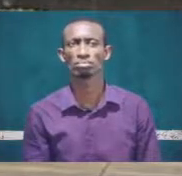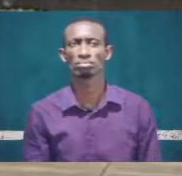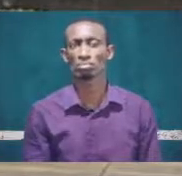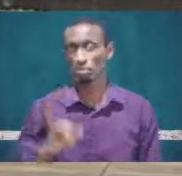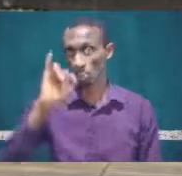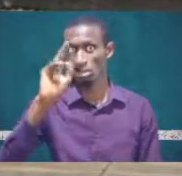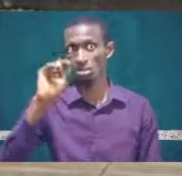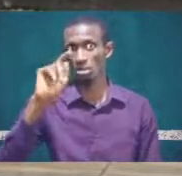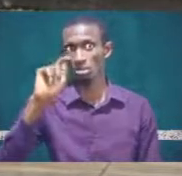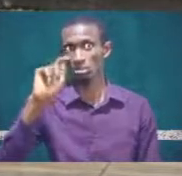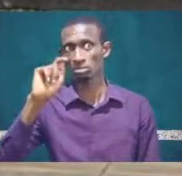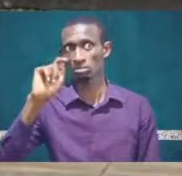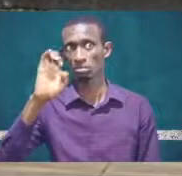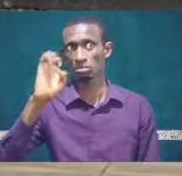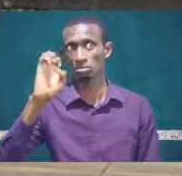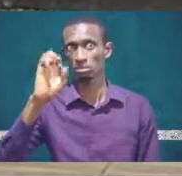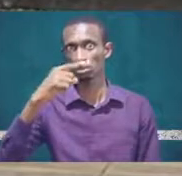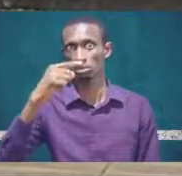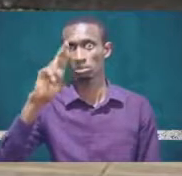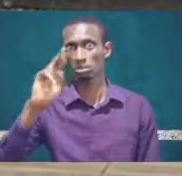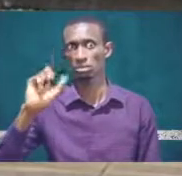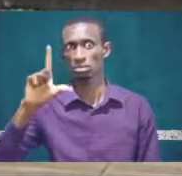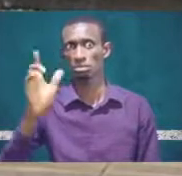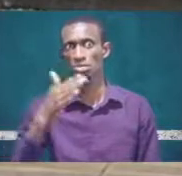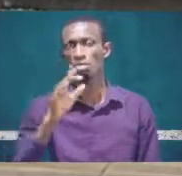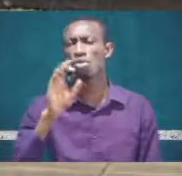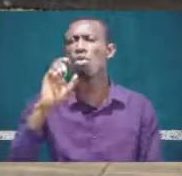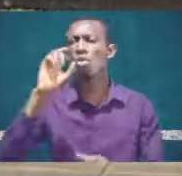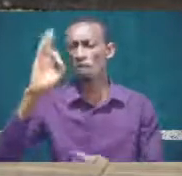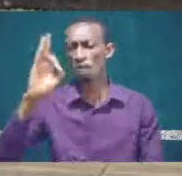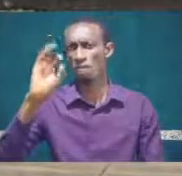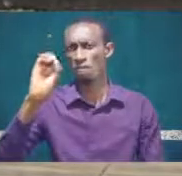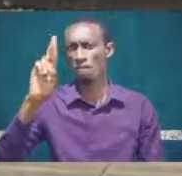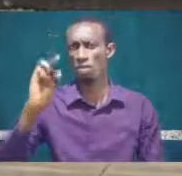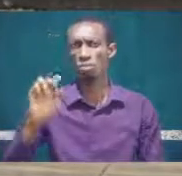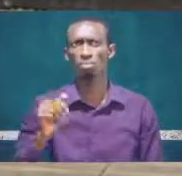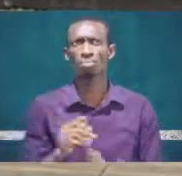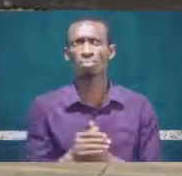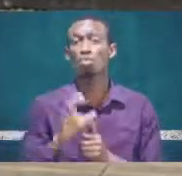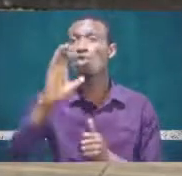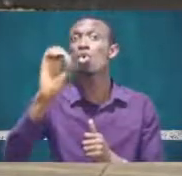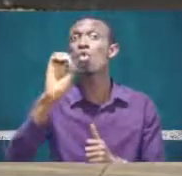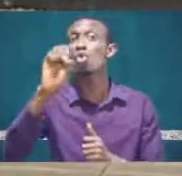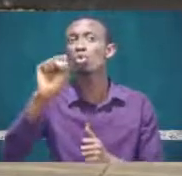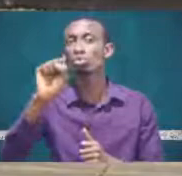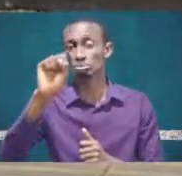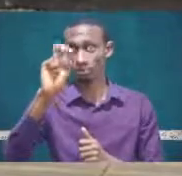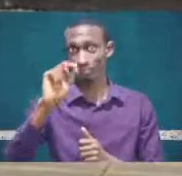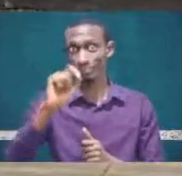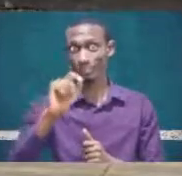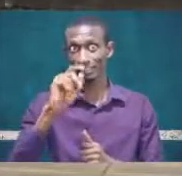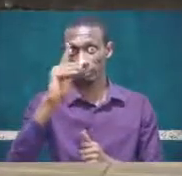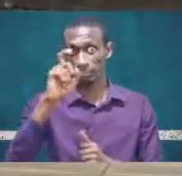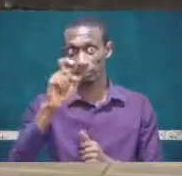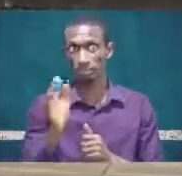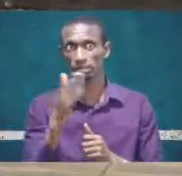integral of cosine nx dx, then integral of sine nx dx. And for this case, we're